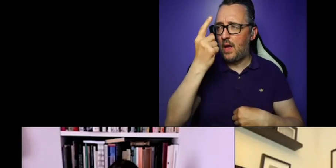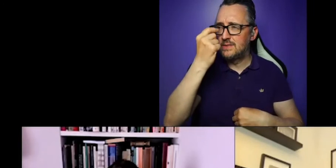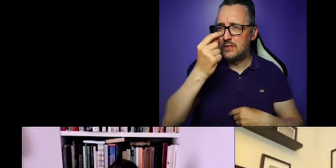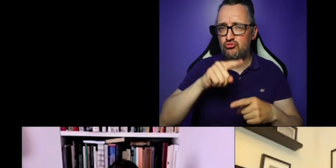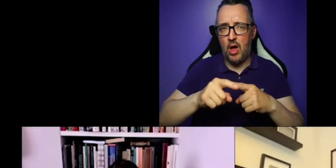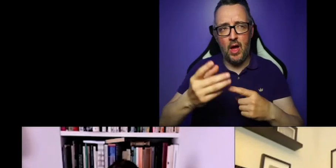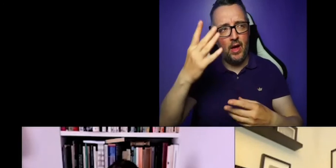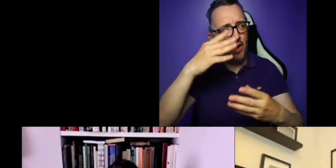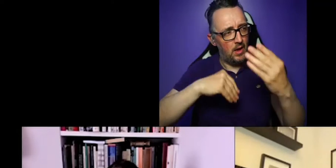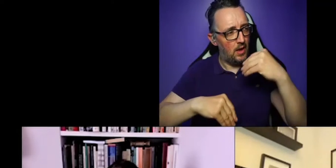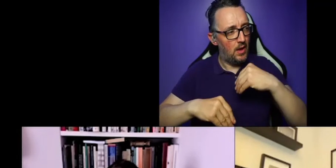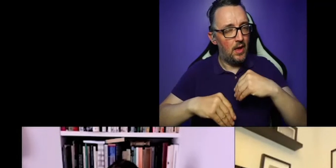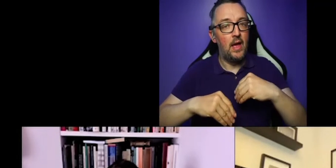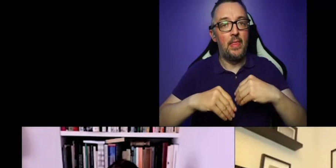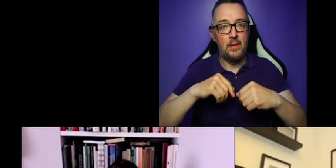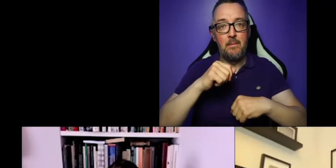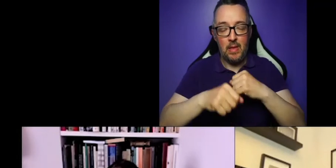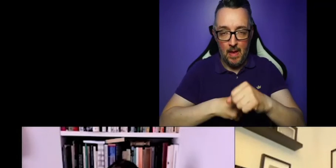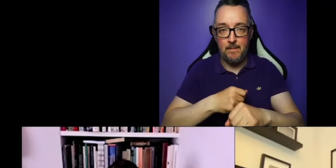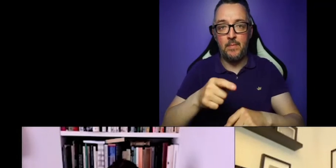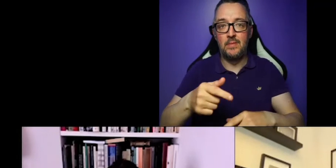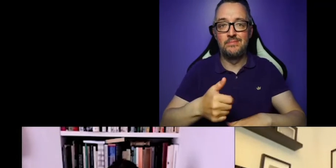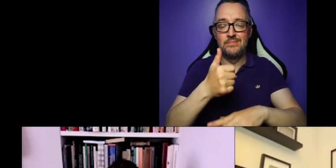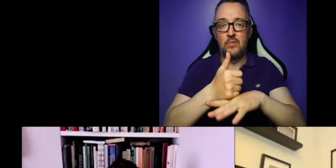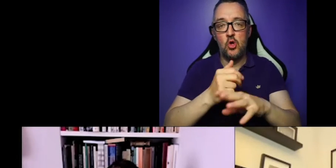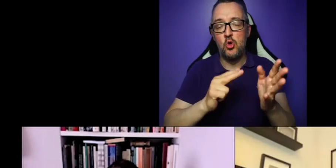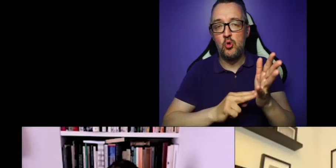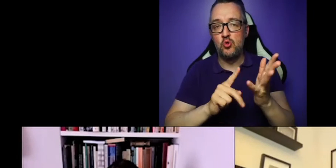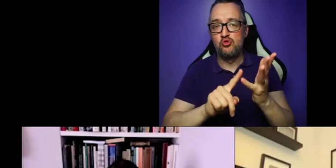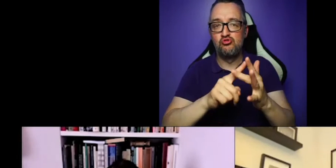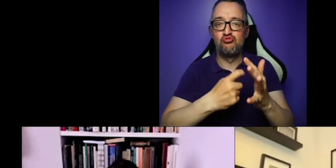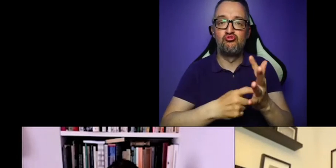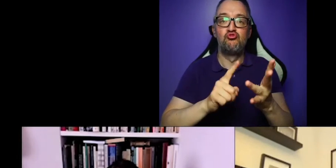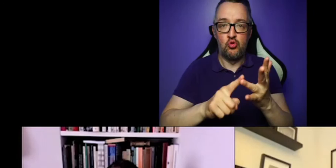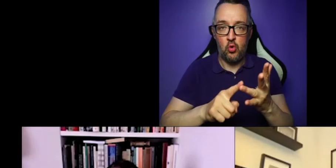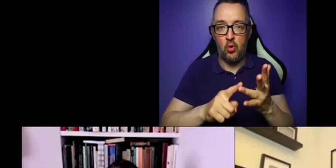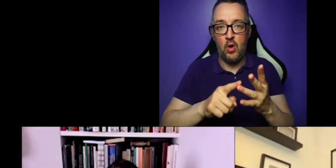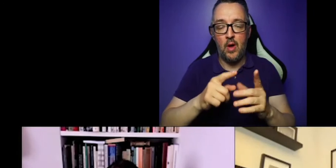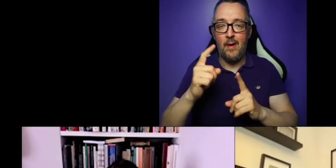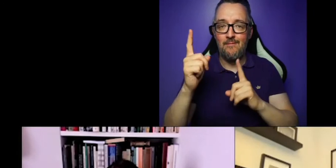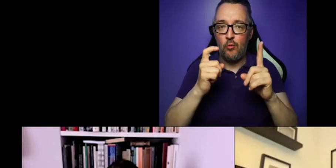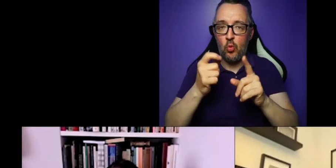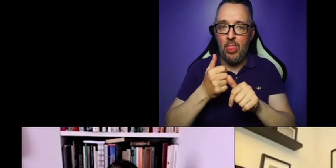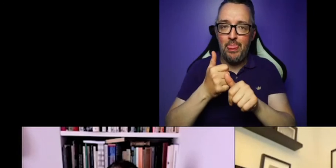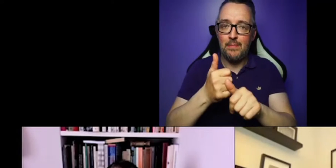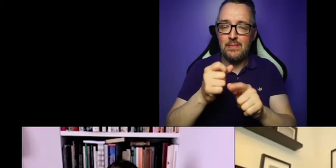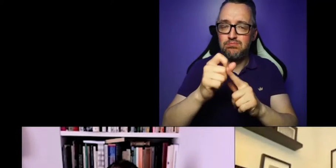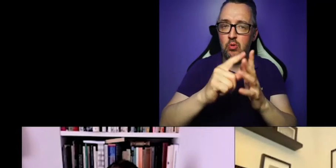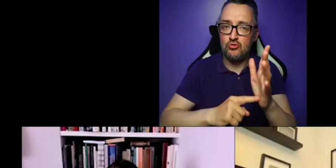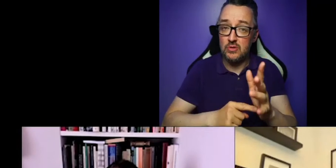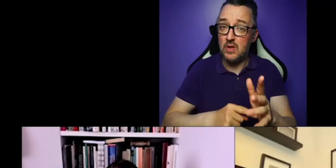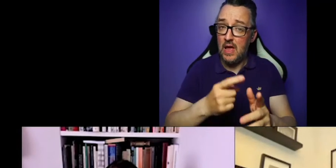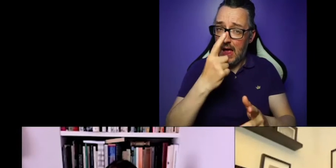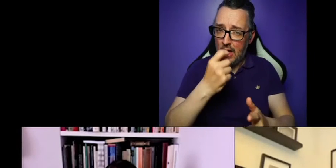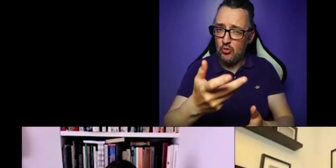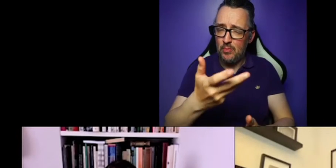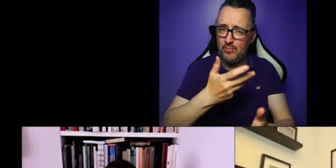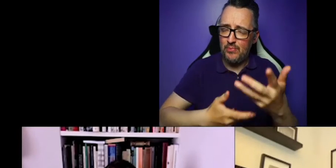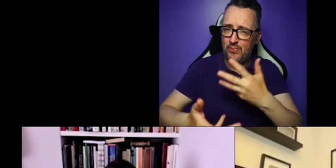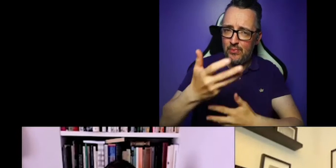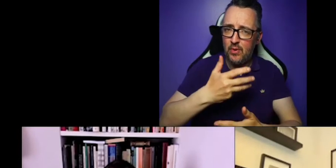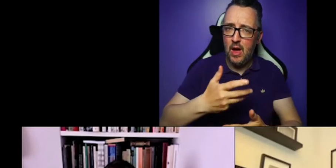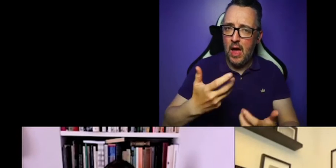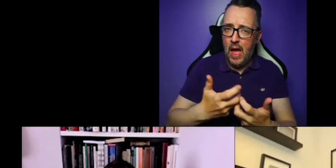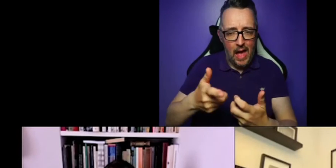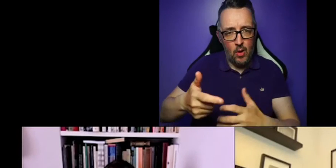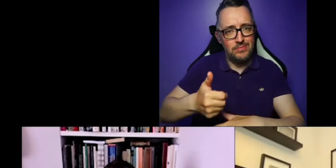happening. And this has led you to this neurophototherapy project that you've just had funded. So could you tell us a little bit about the things that have led